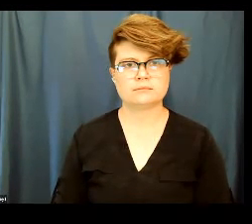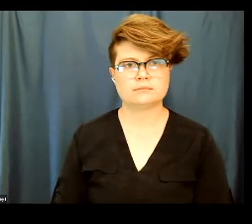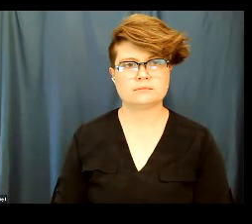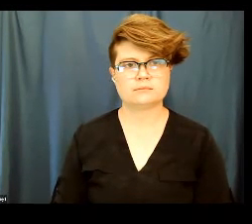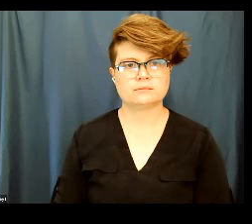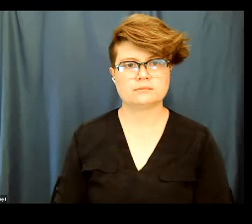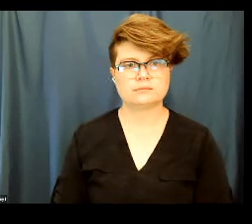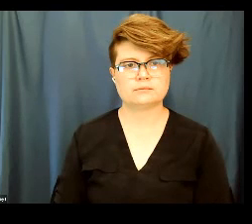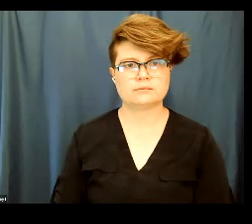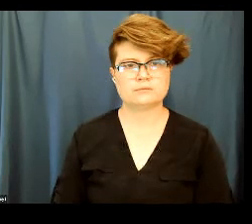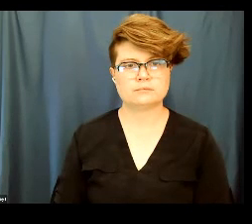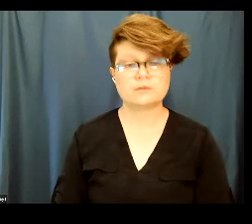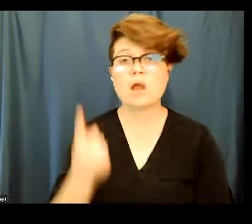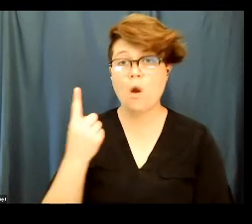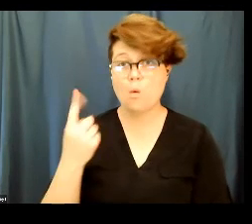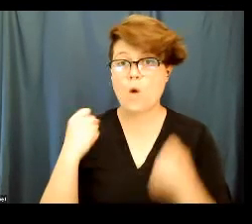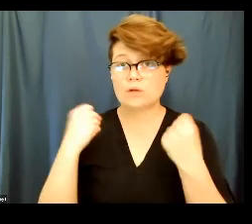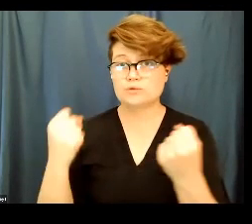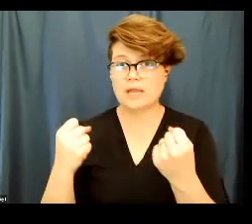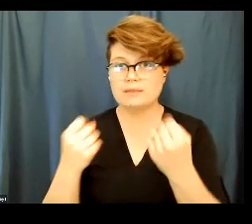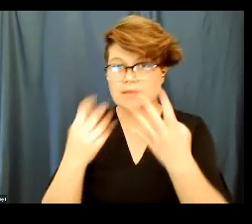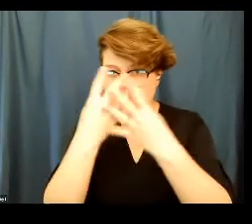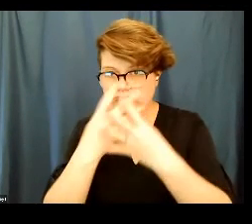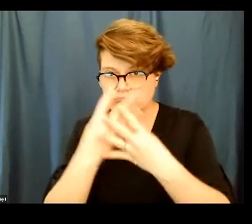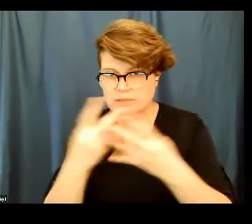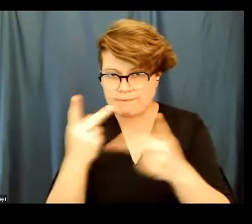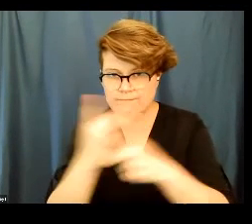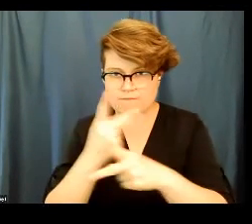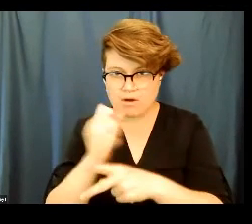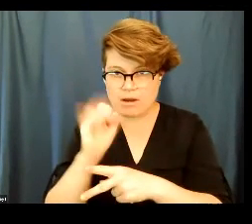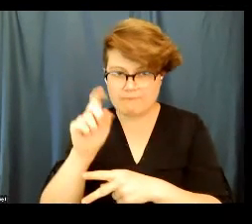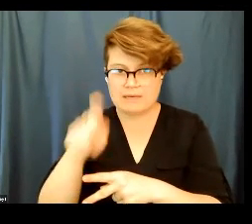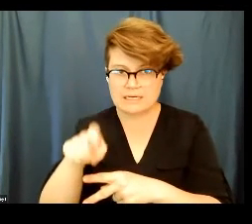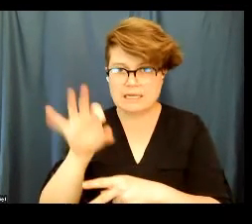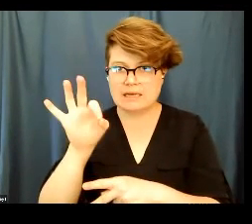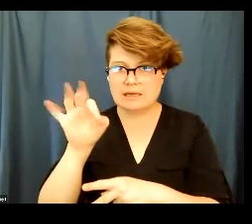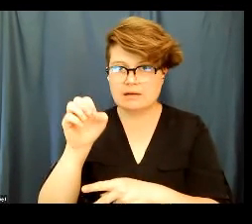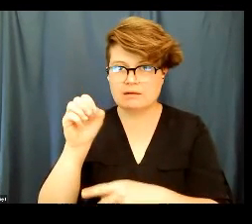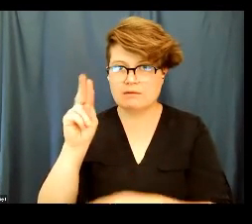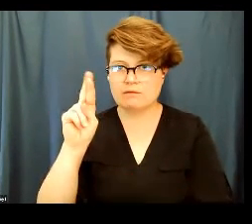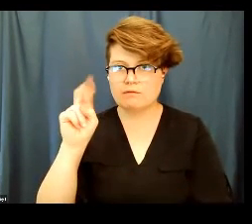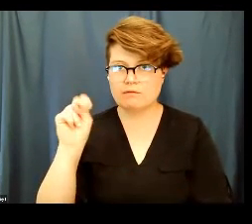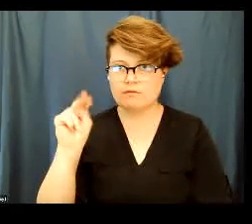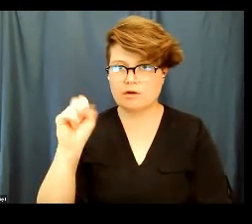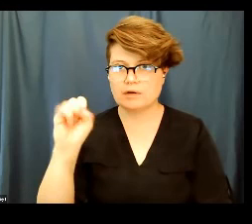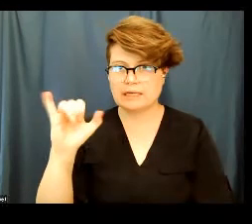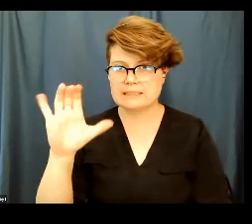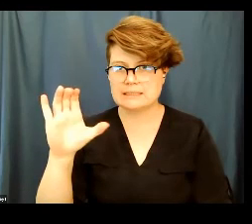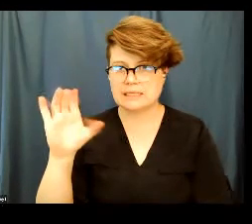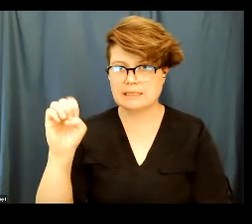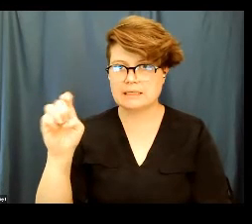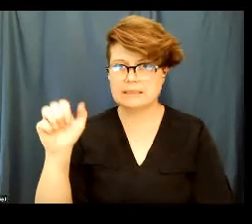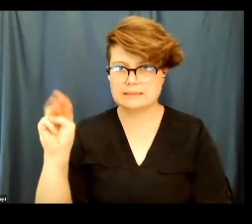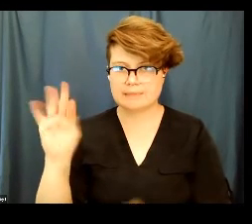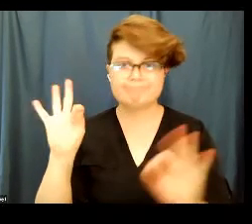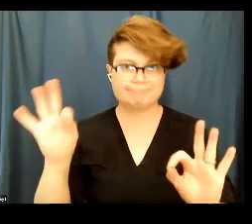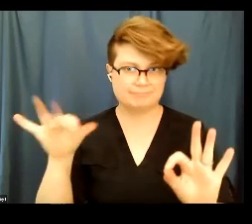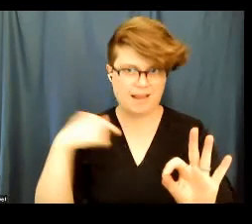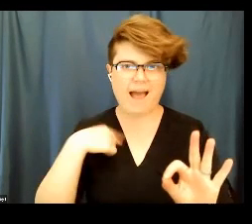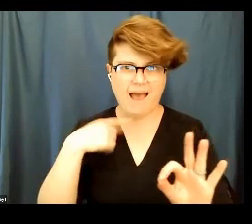Yeah, so one of the strengths is screening for the forensic exam, definitely. Right, so I marked that one as well.